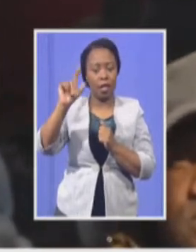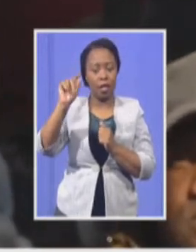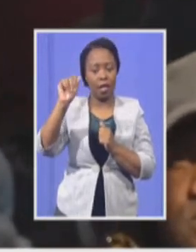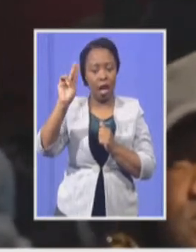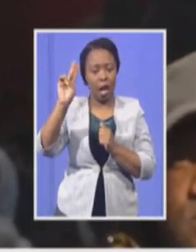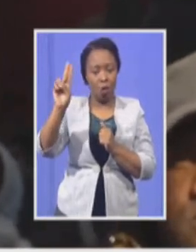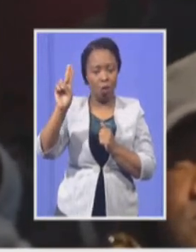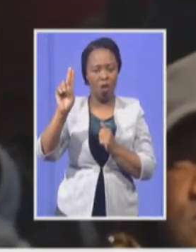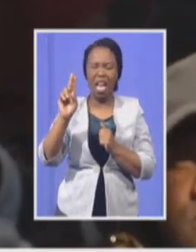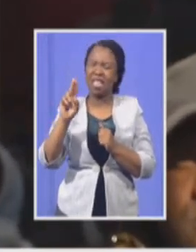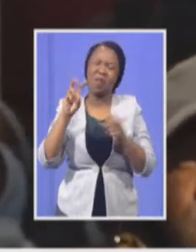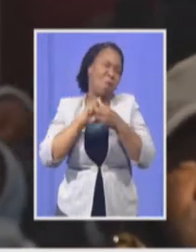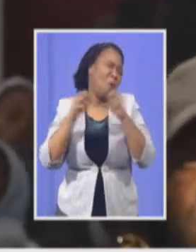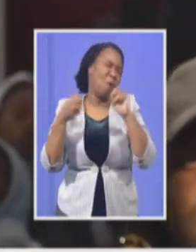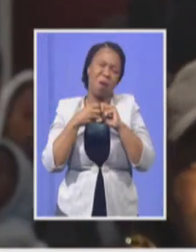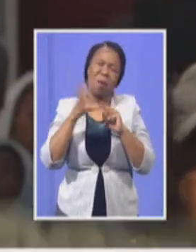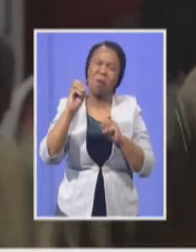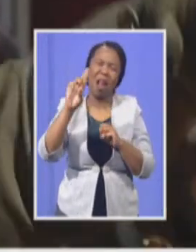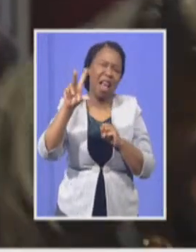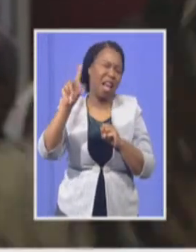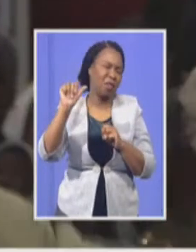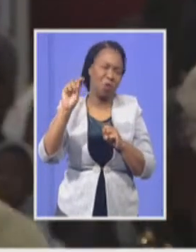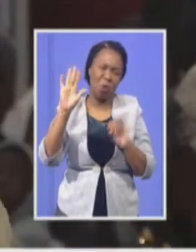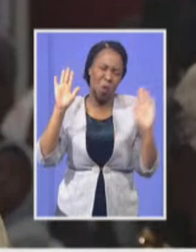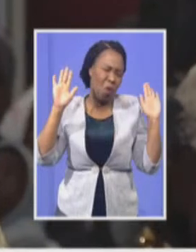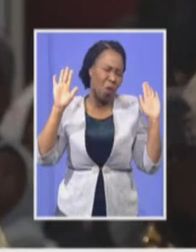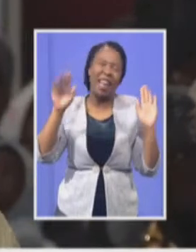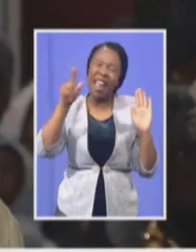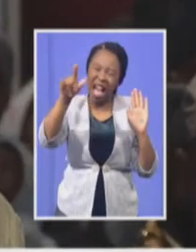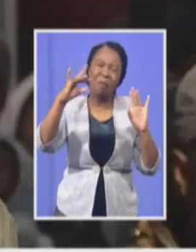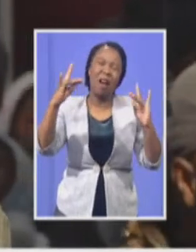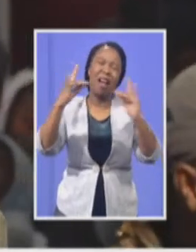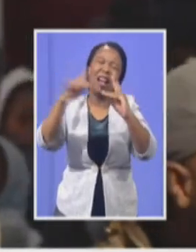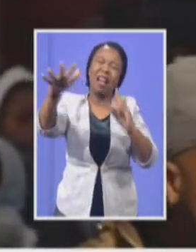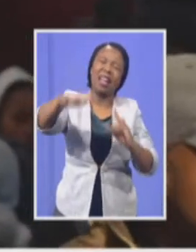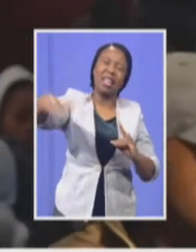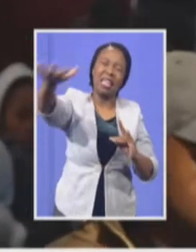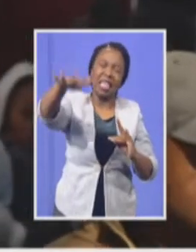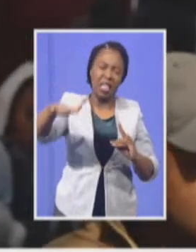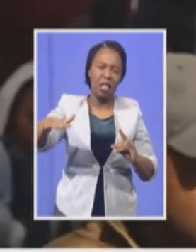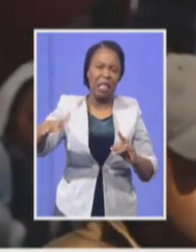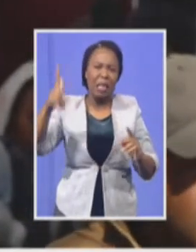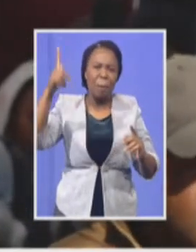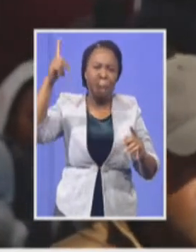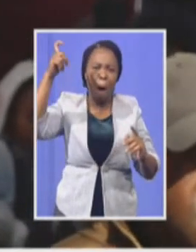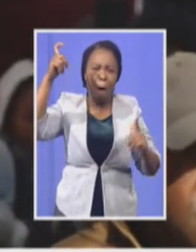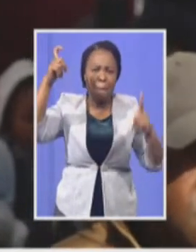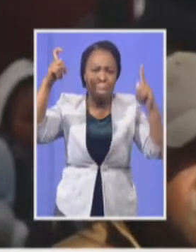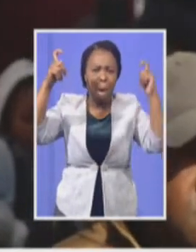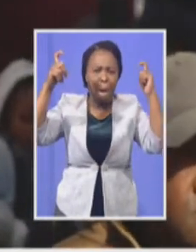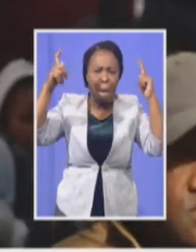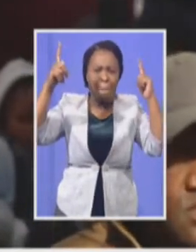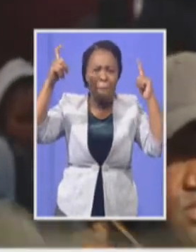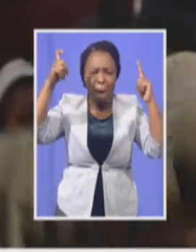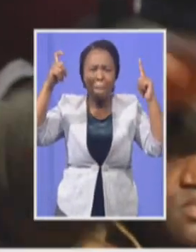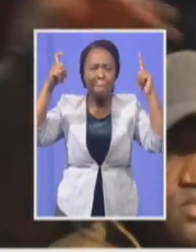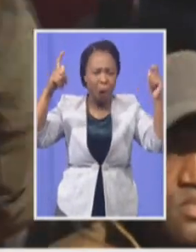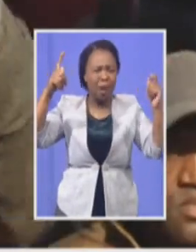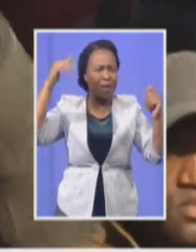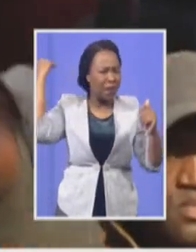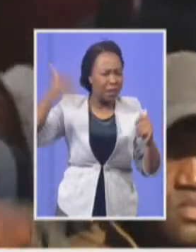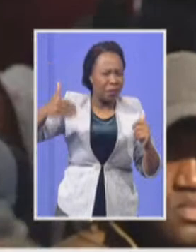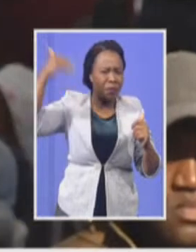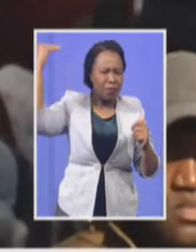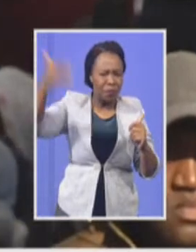bothata ka Orlando especially mo Moskaneng Thunya sella nako engwe le engwe last bana ba ne